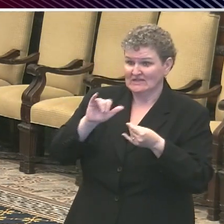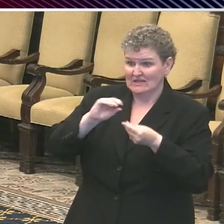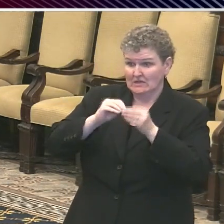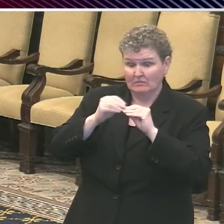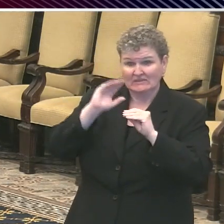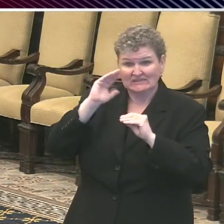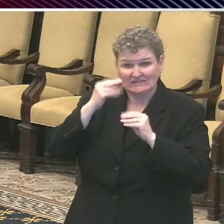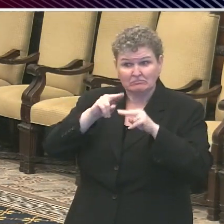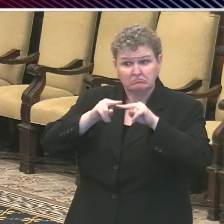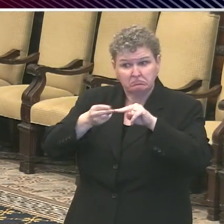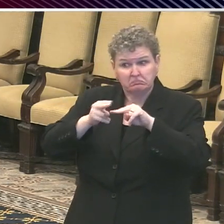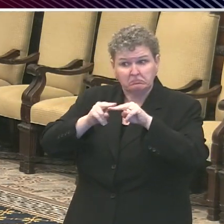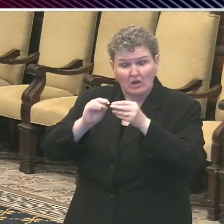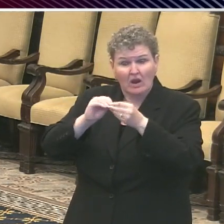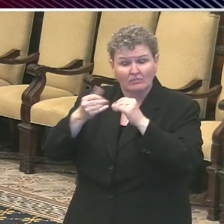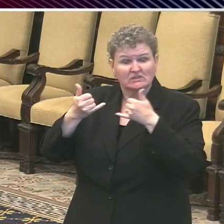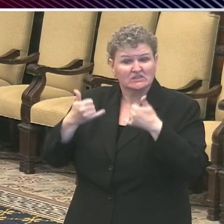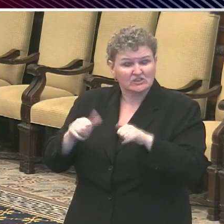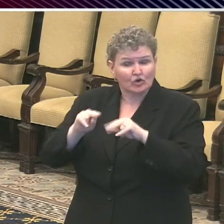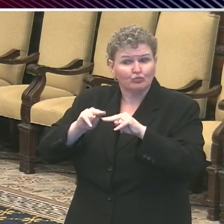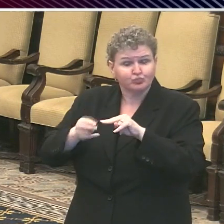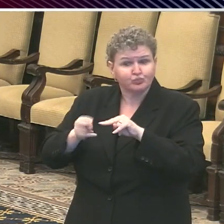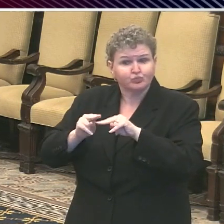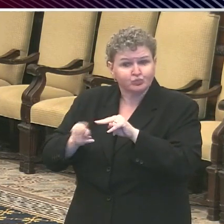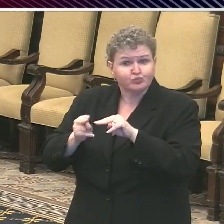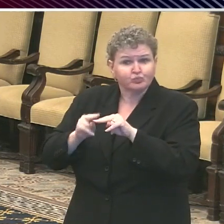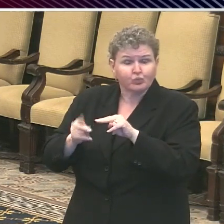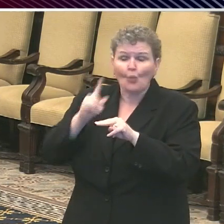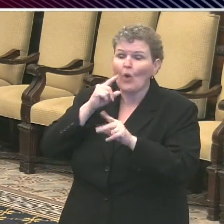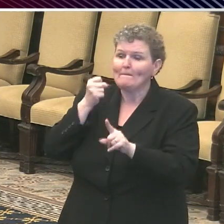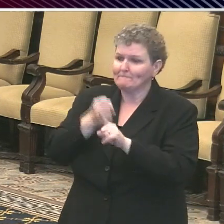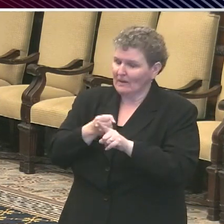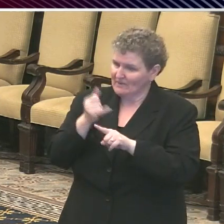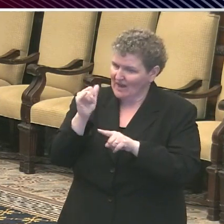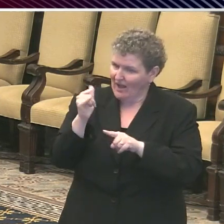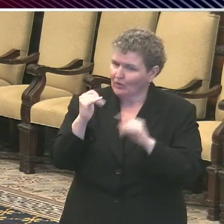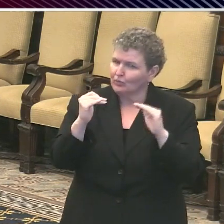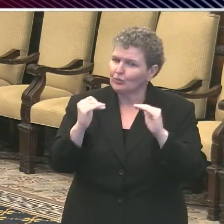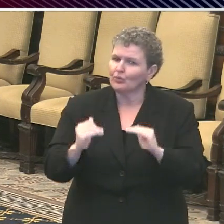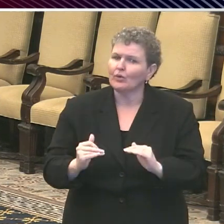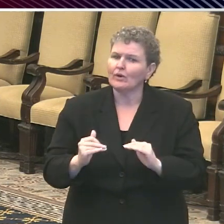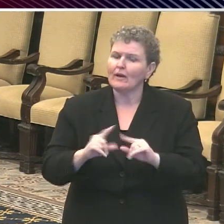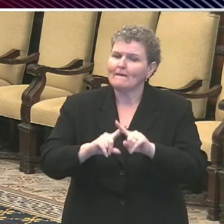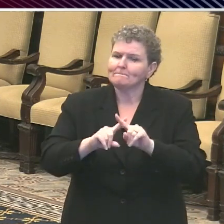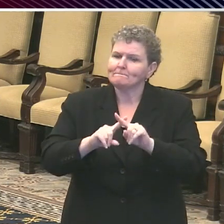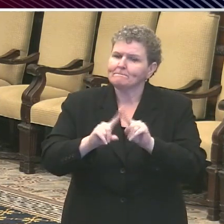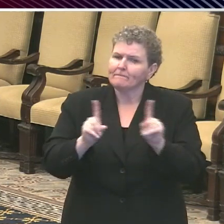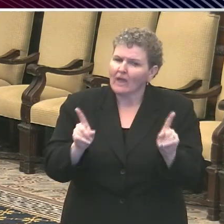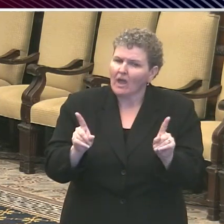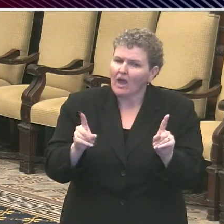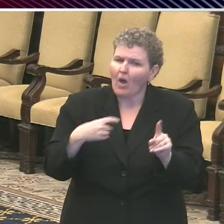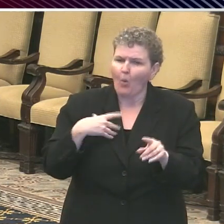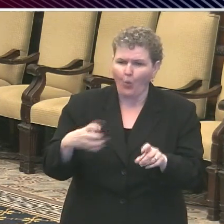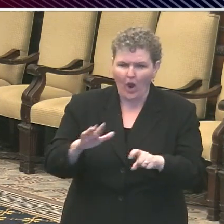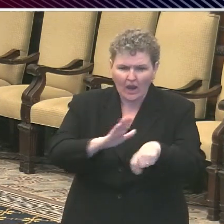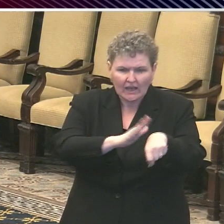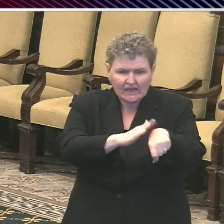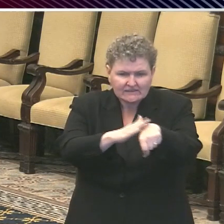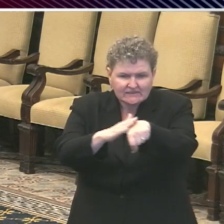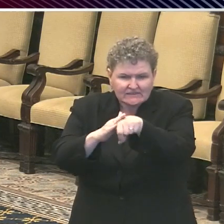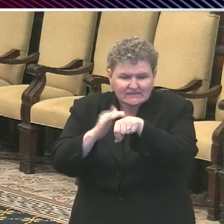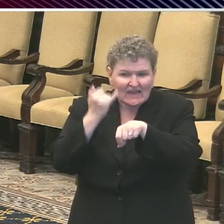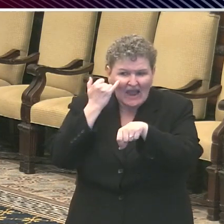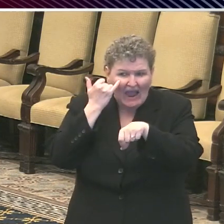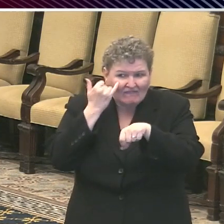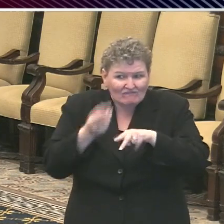there, go to yellow on June 5th. But I want to just reserve the possibility if the numbers get bad that we may not